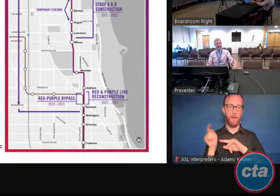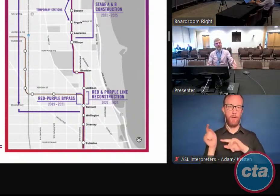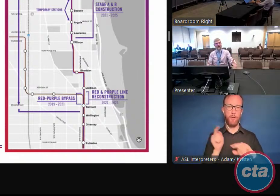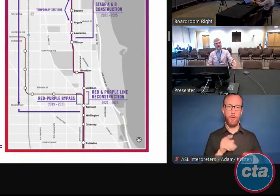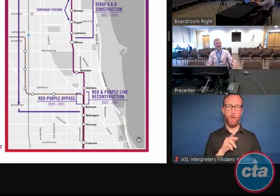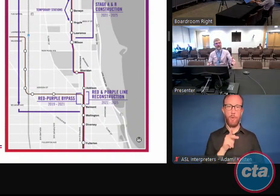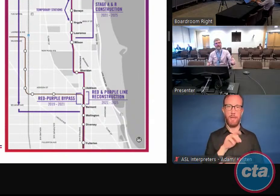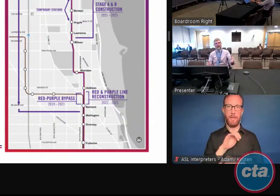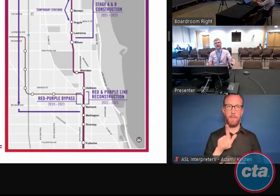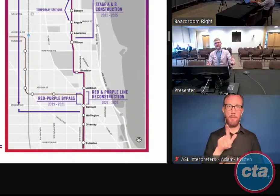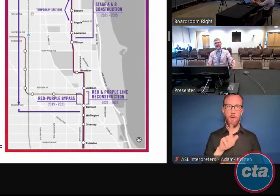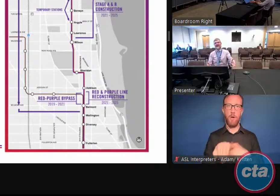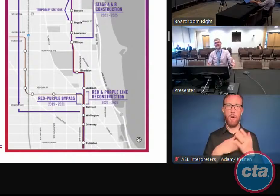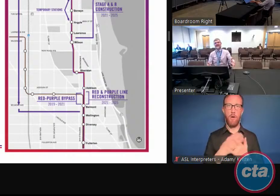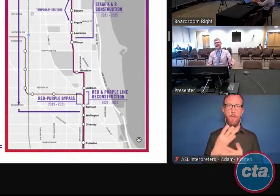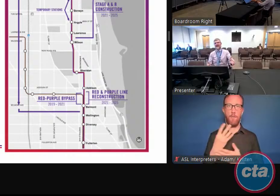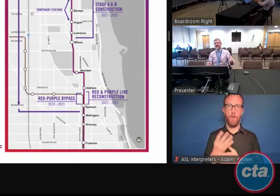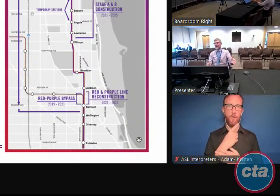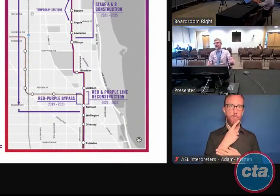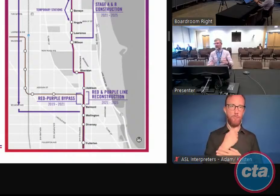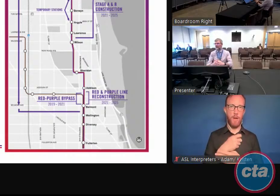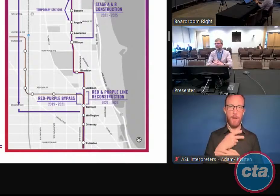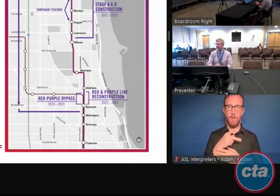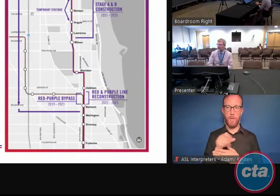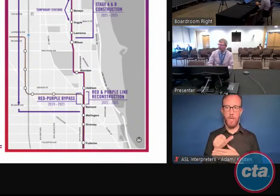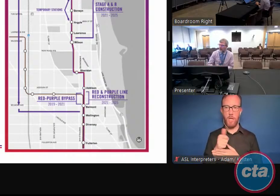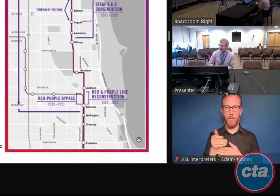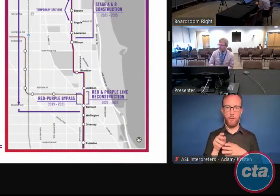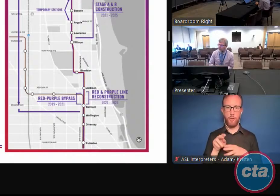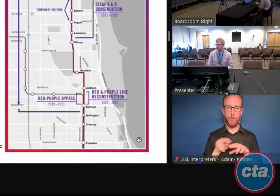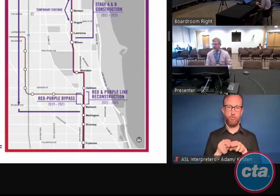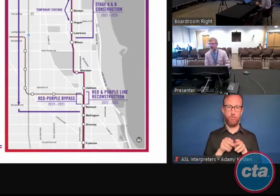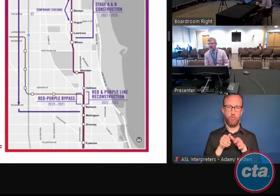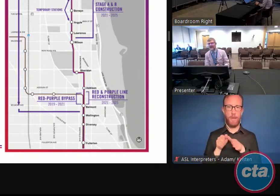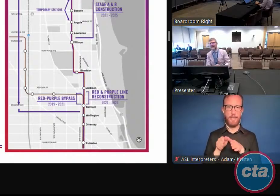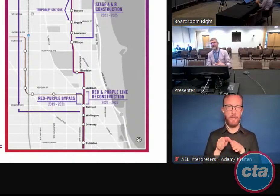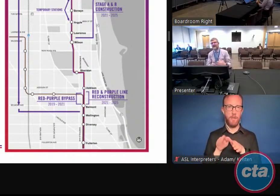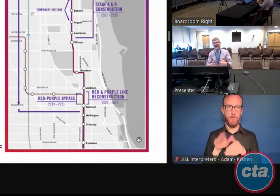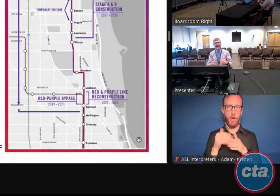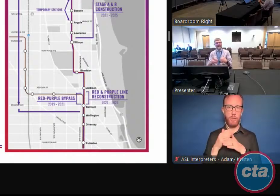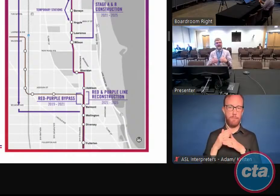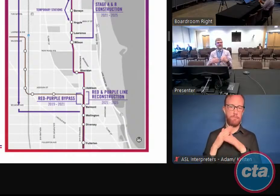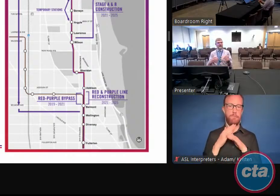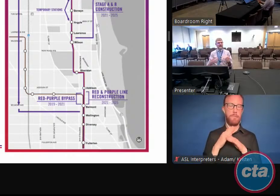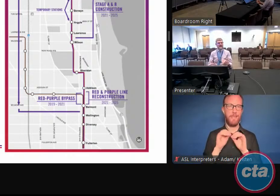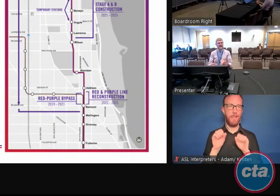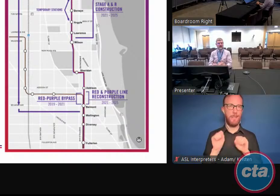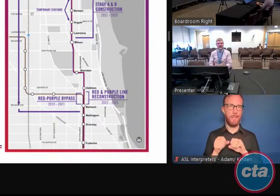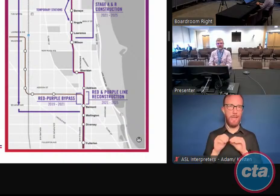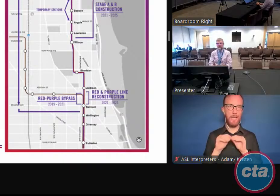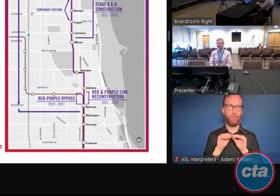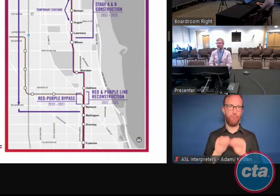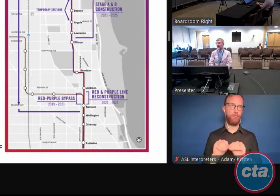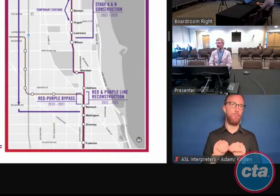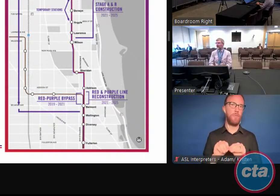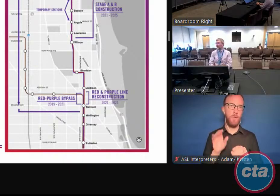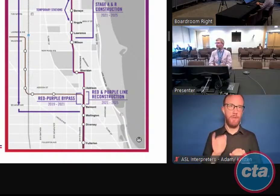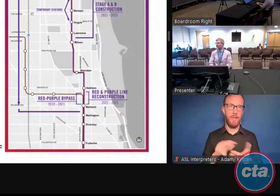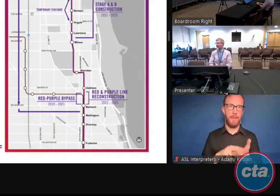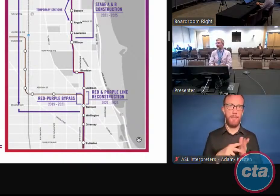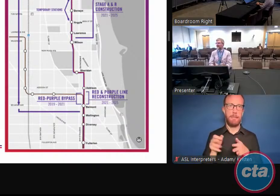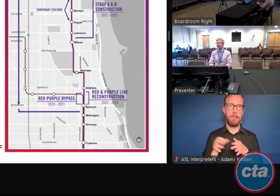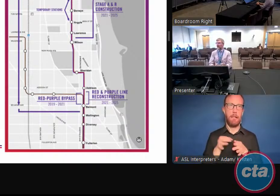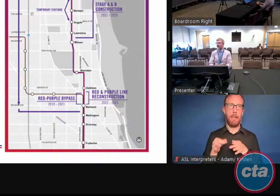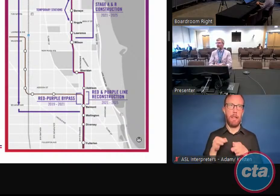all 4 of the red and purple tracks and nothing could move. And so that created a delay in service, and ultimately part of the way we were able